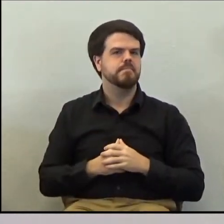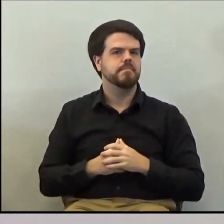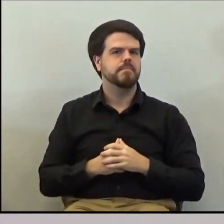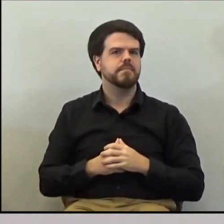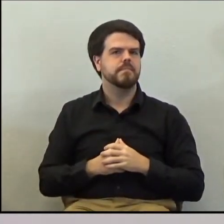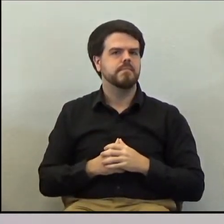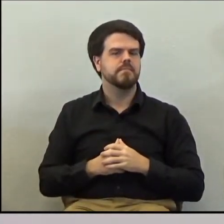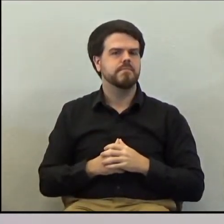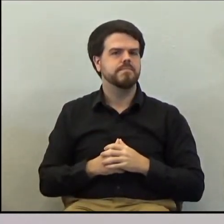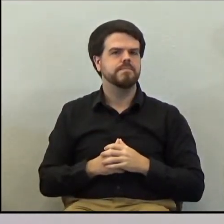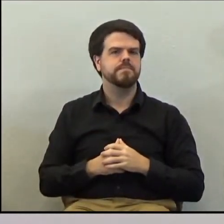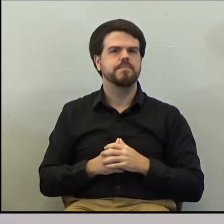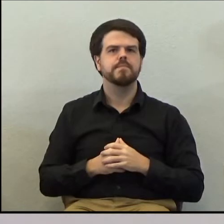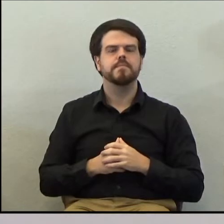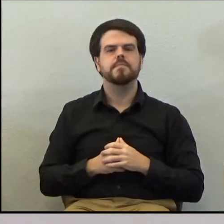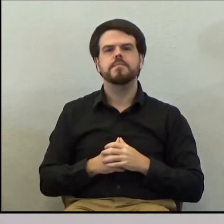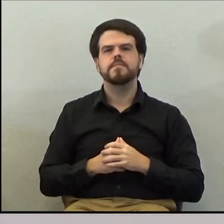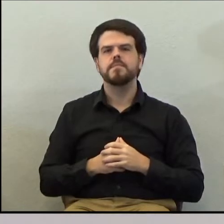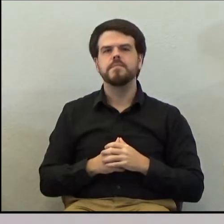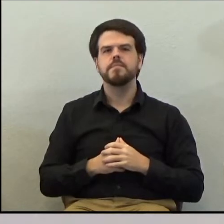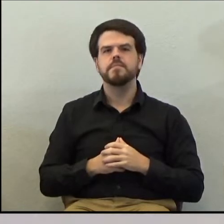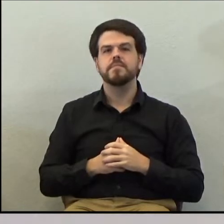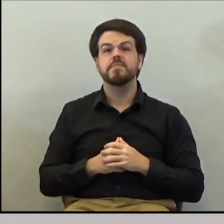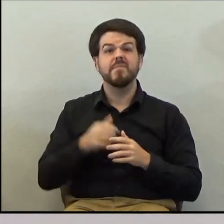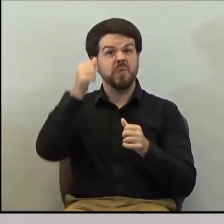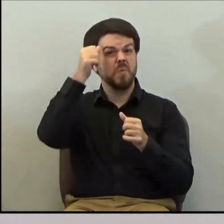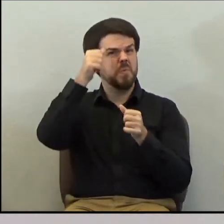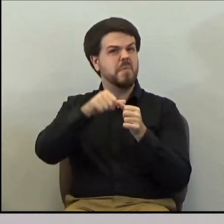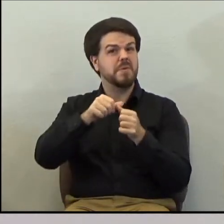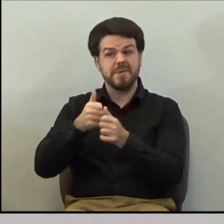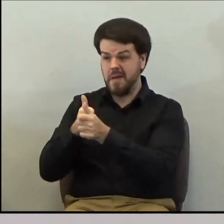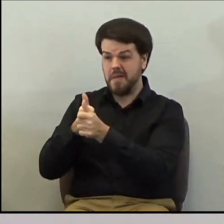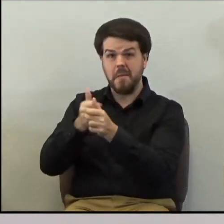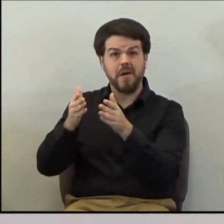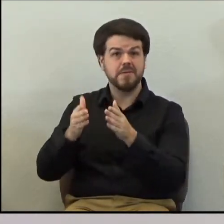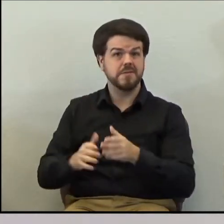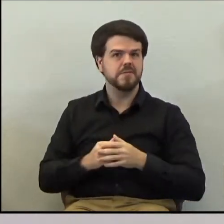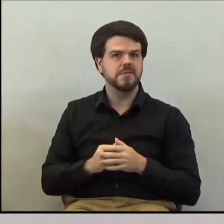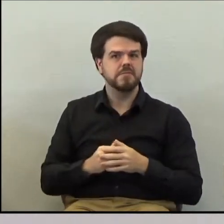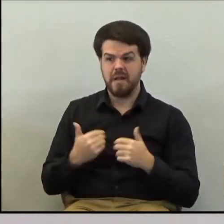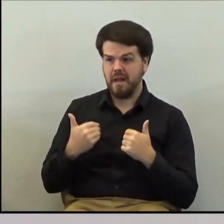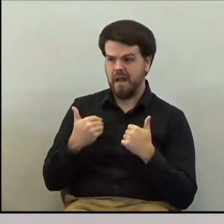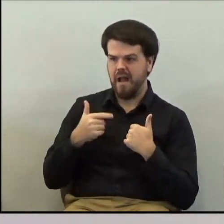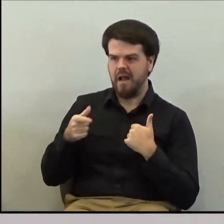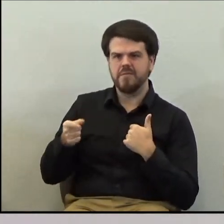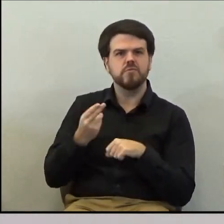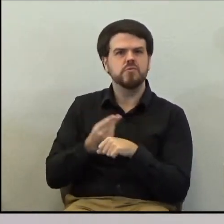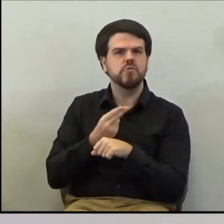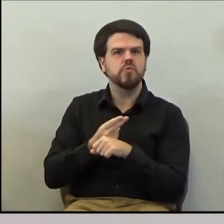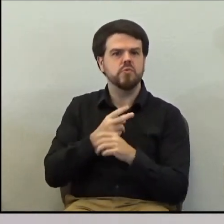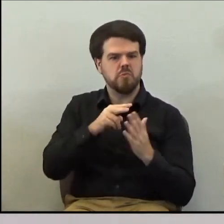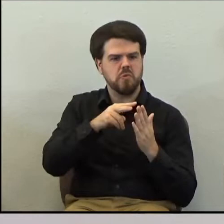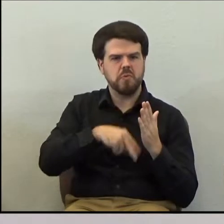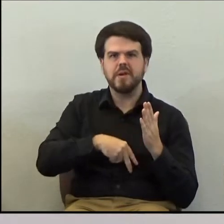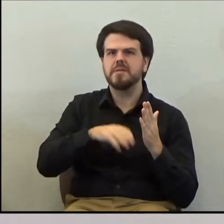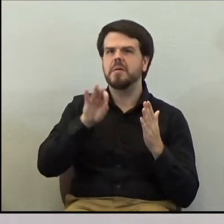But we have to remember that when the apostles went around and preaching, all they had to preach from, because the New Testament did not